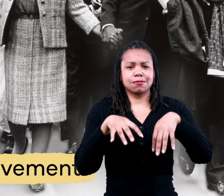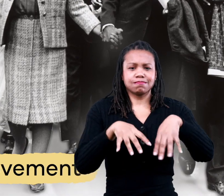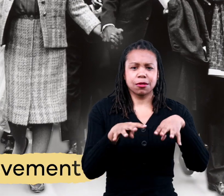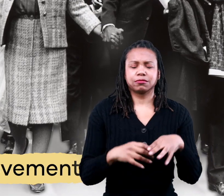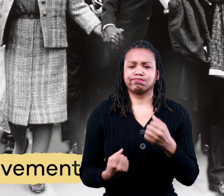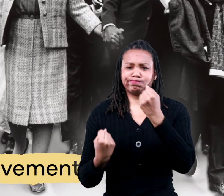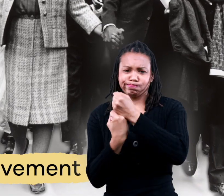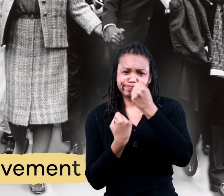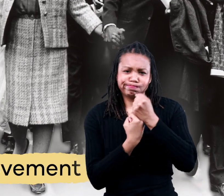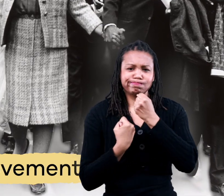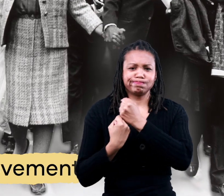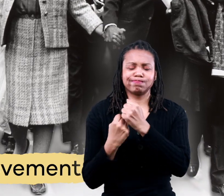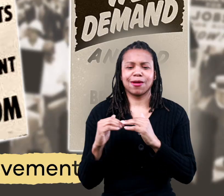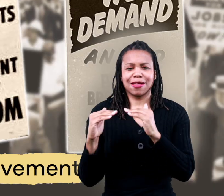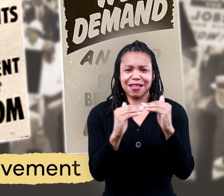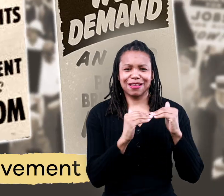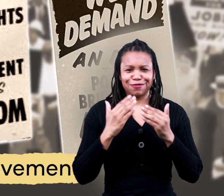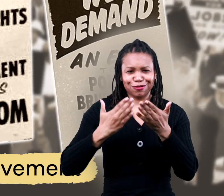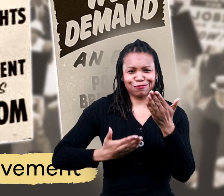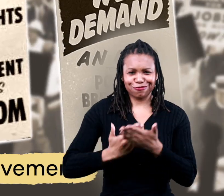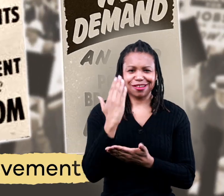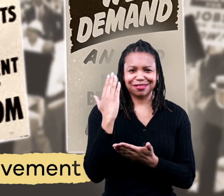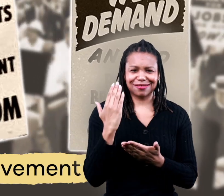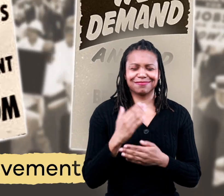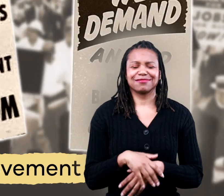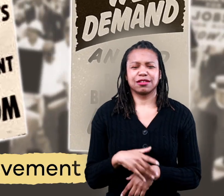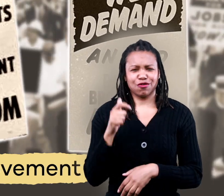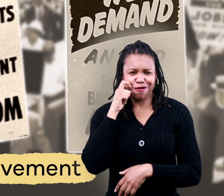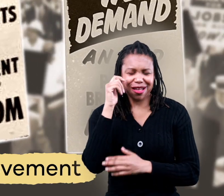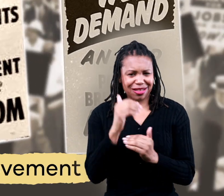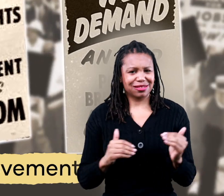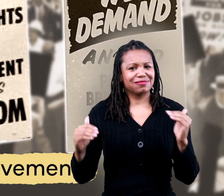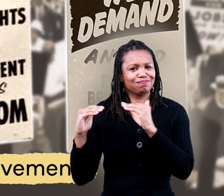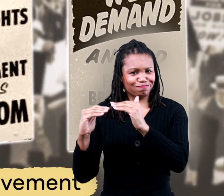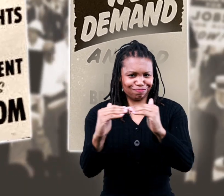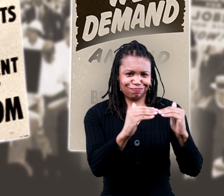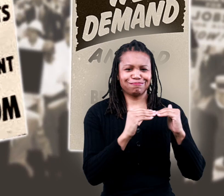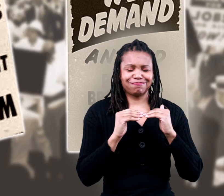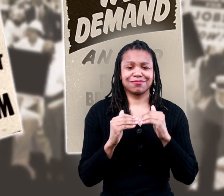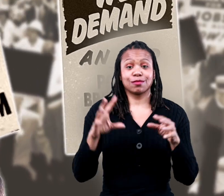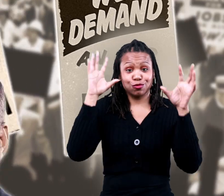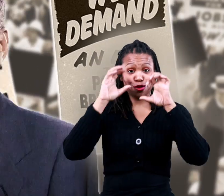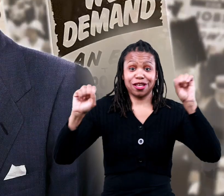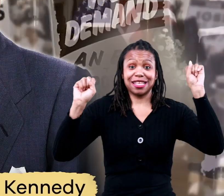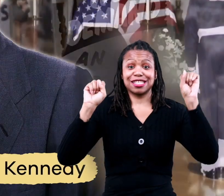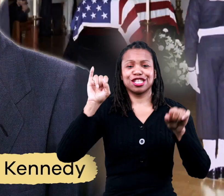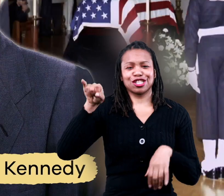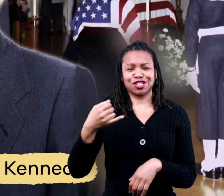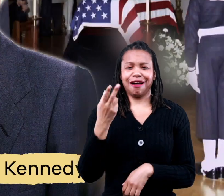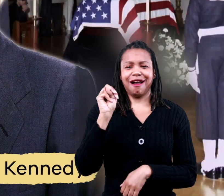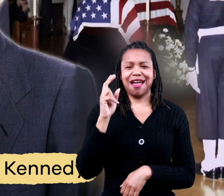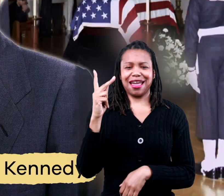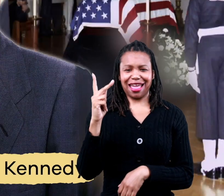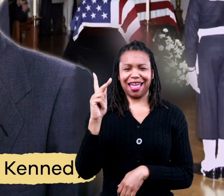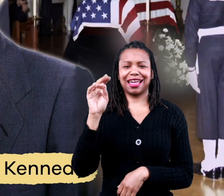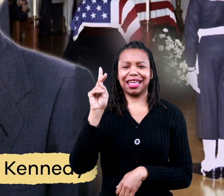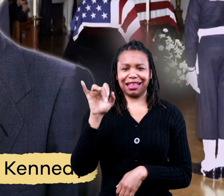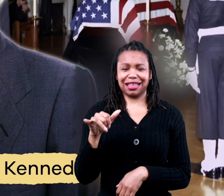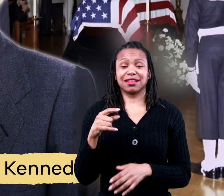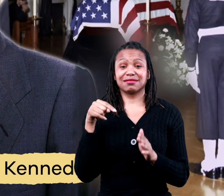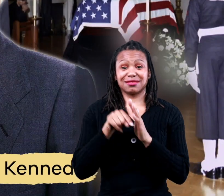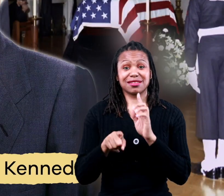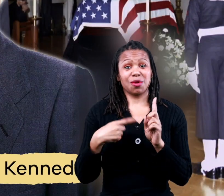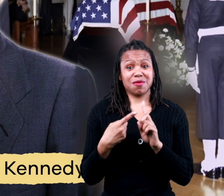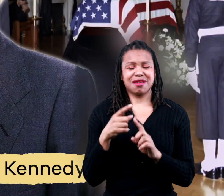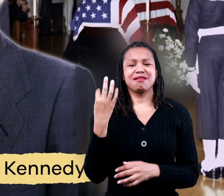and protests across the country, advocating for equal rights for all races. President John F. Kennedy